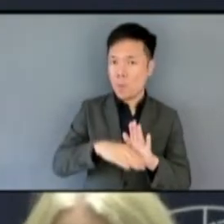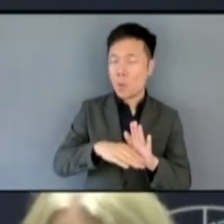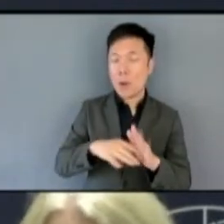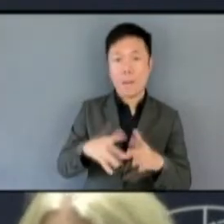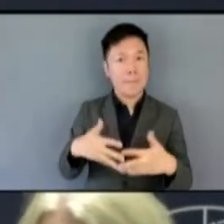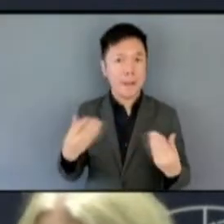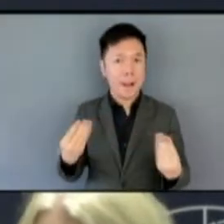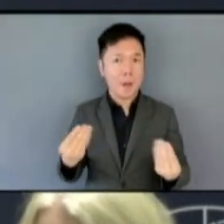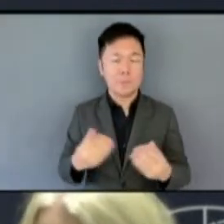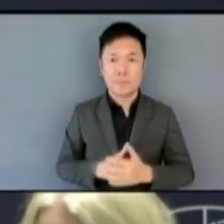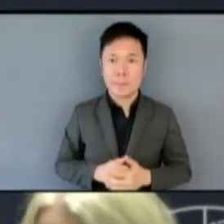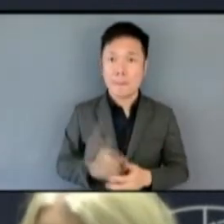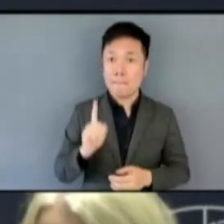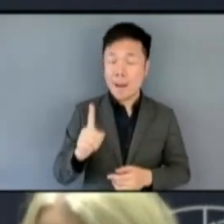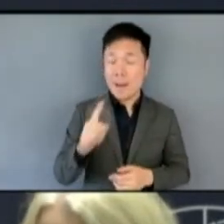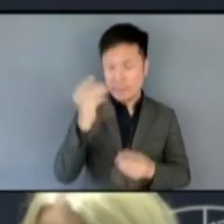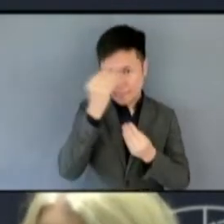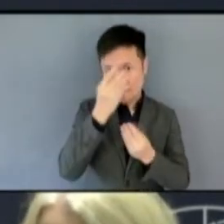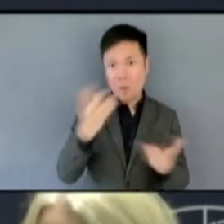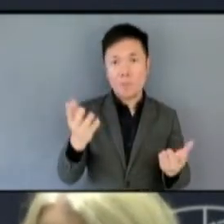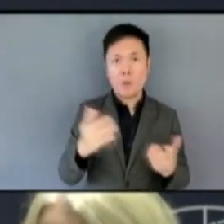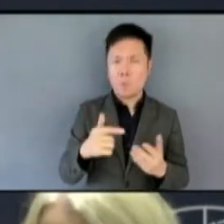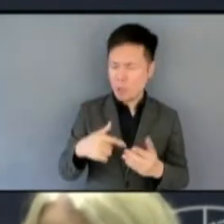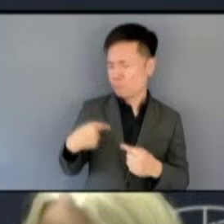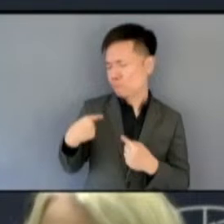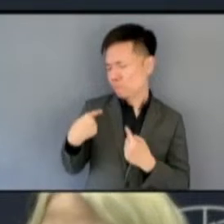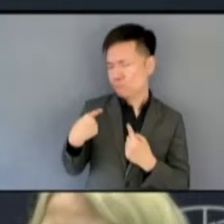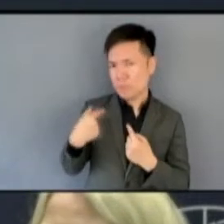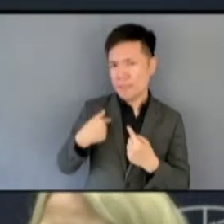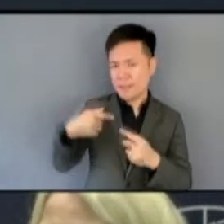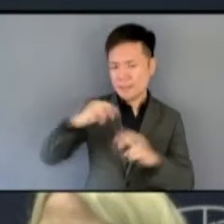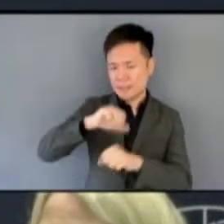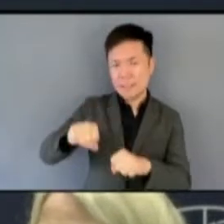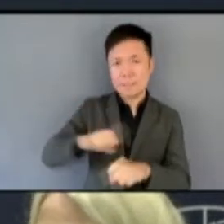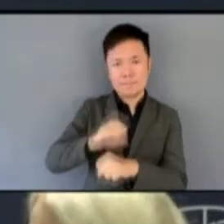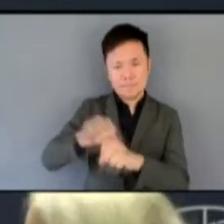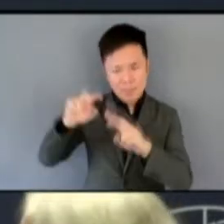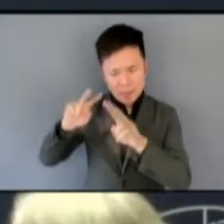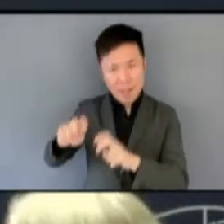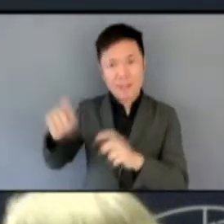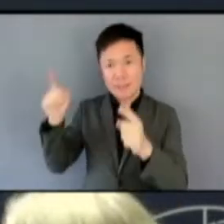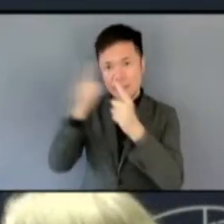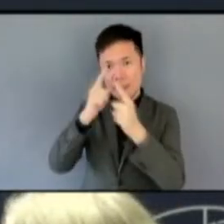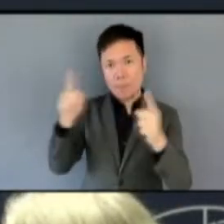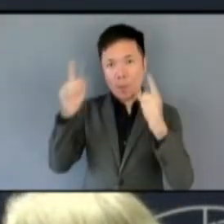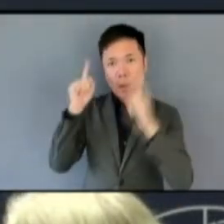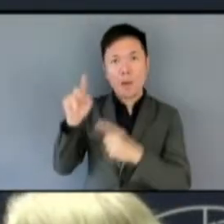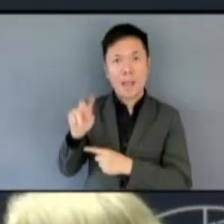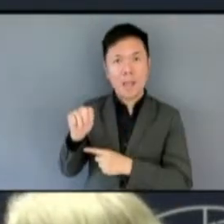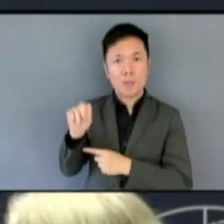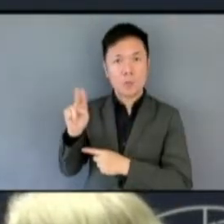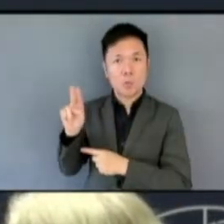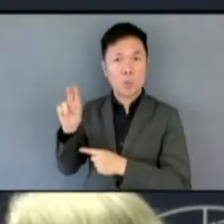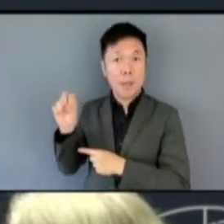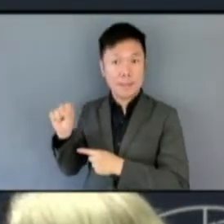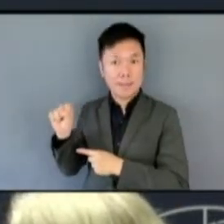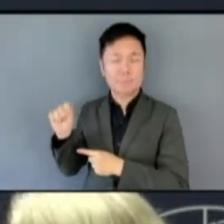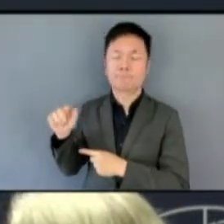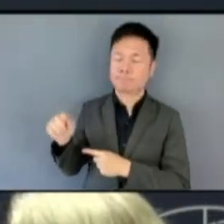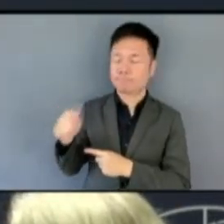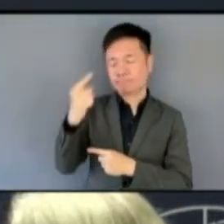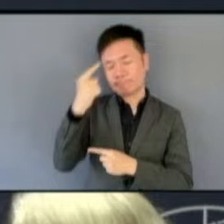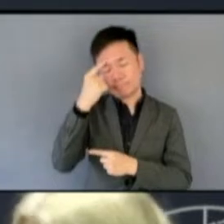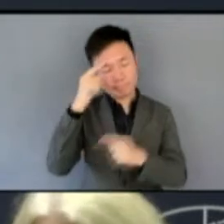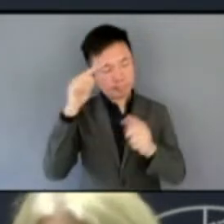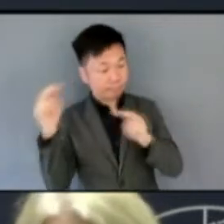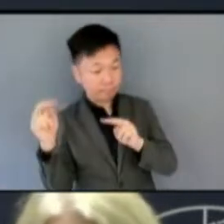but what I can tell you is that there has been research in Singapore, from the National University of Singapore, looking at healthy and maybe less